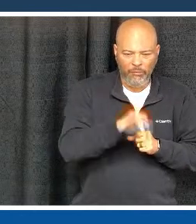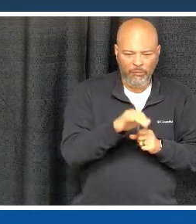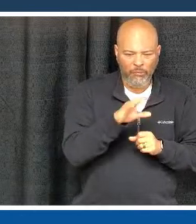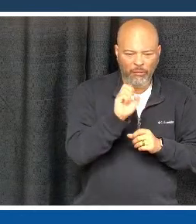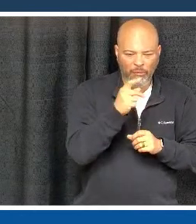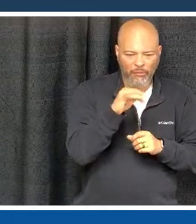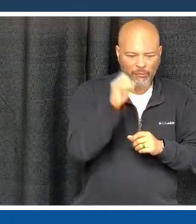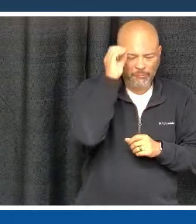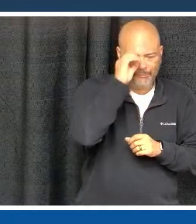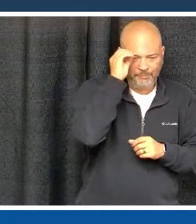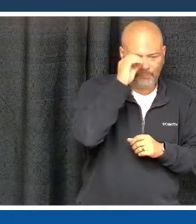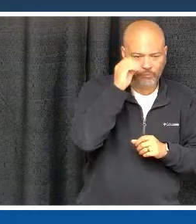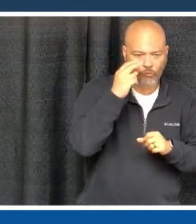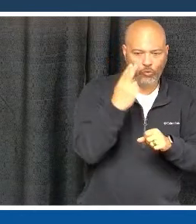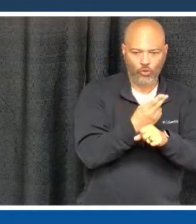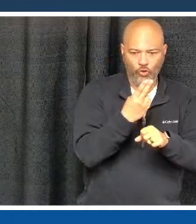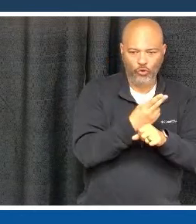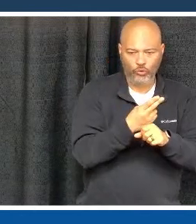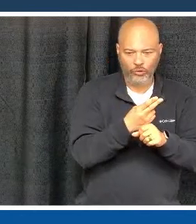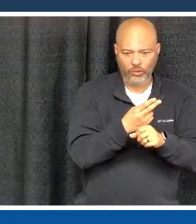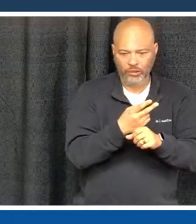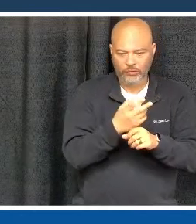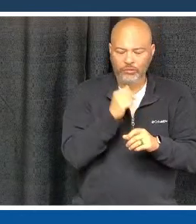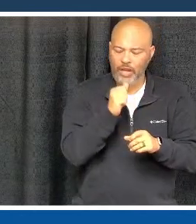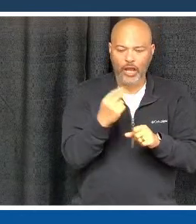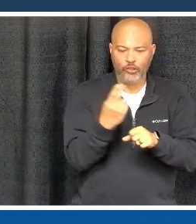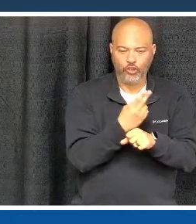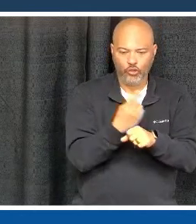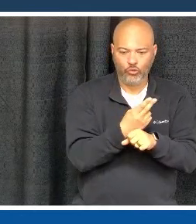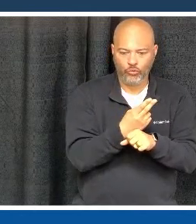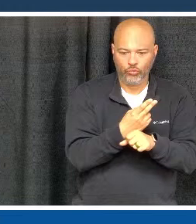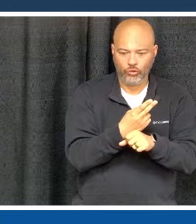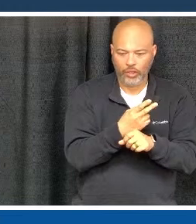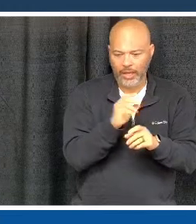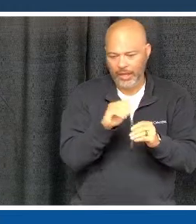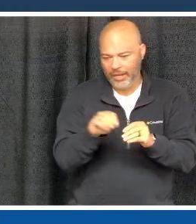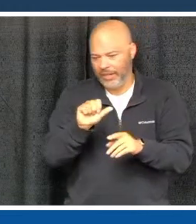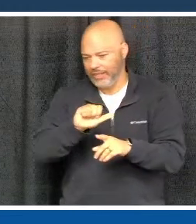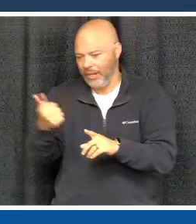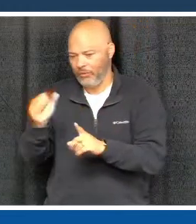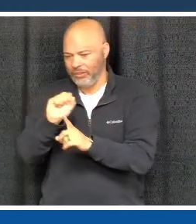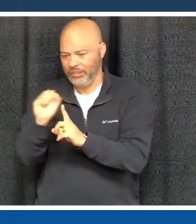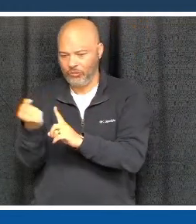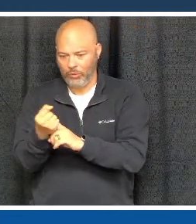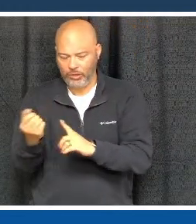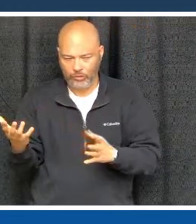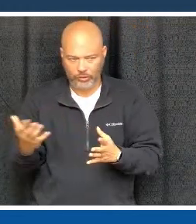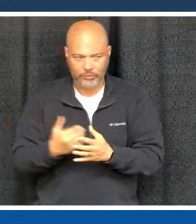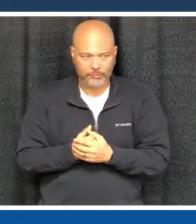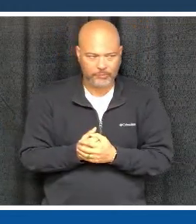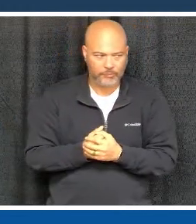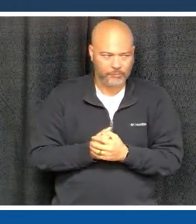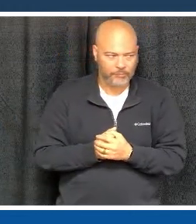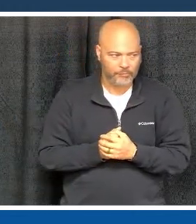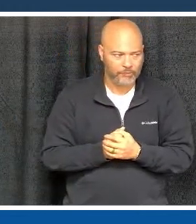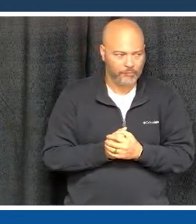opinion is not completely accurate to the situation that is going on.